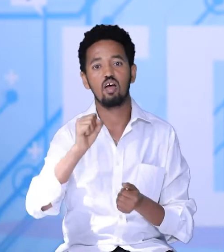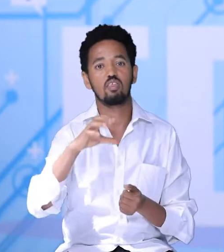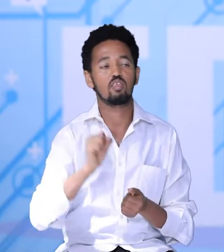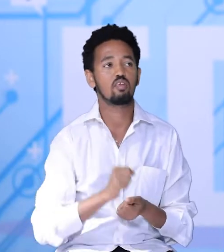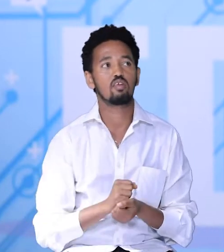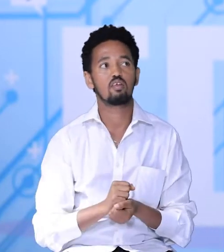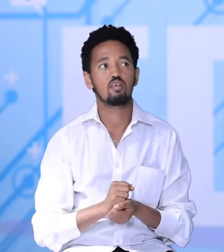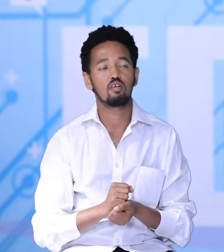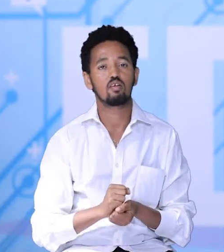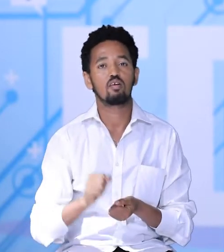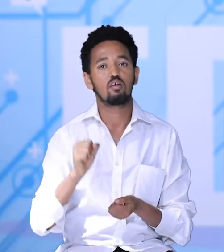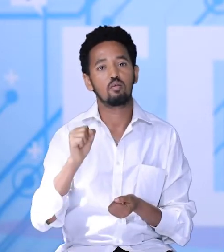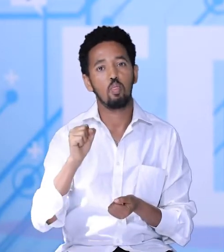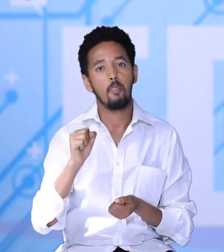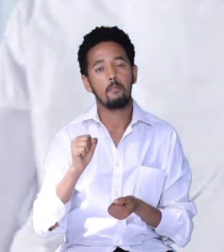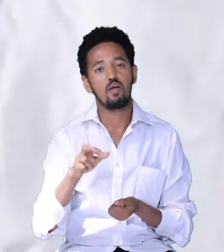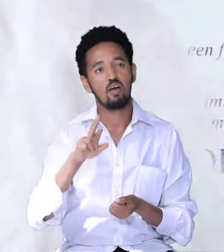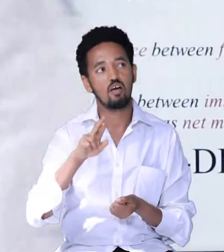net migration rate.